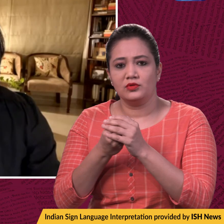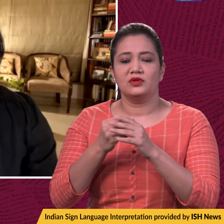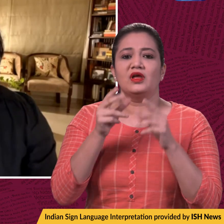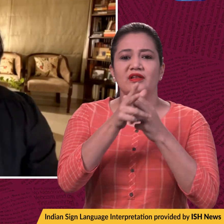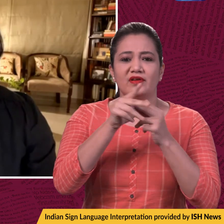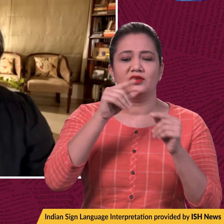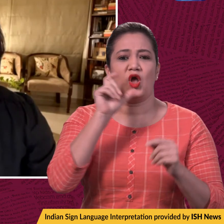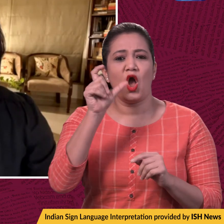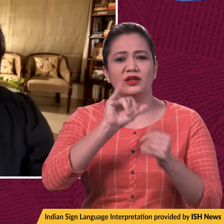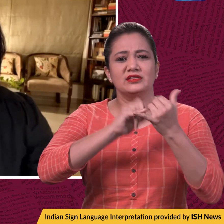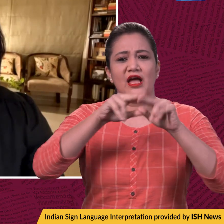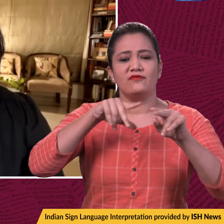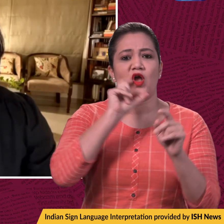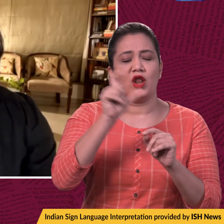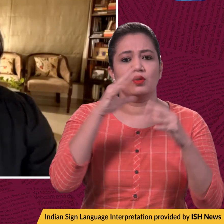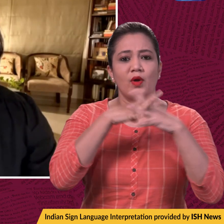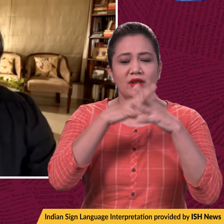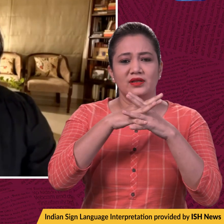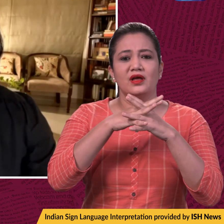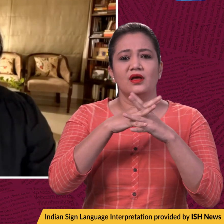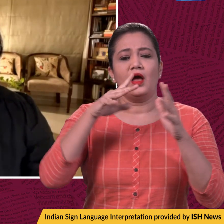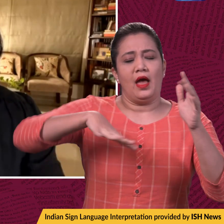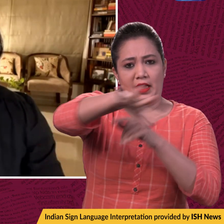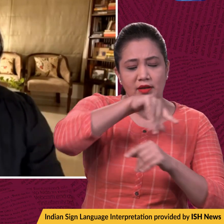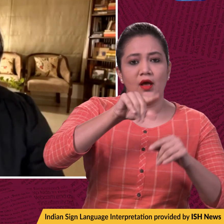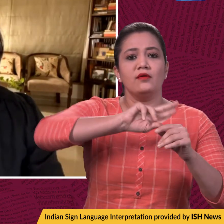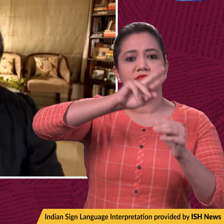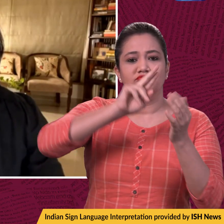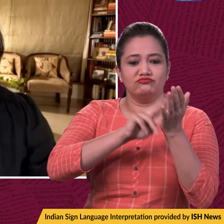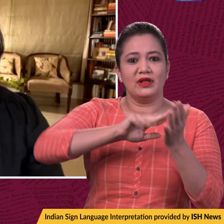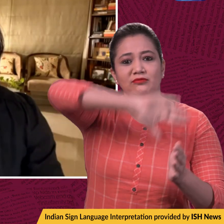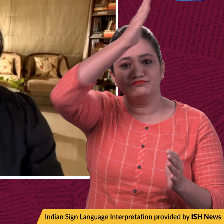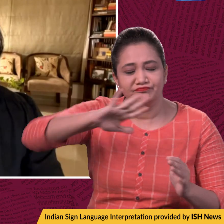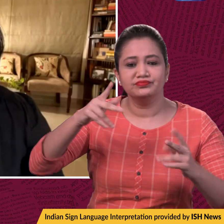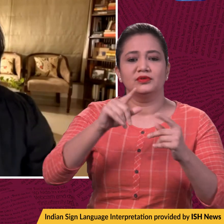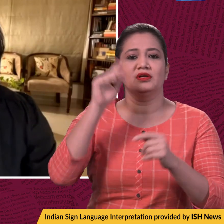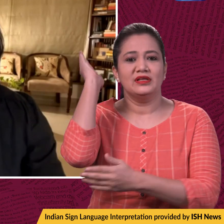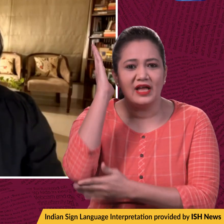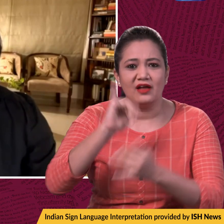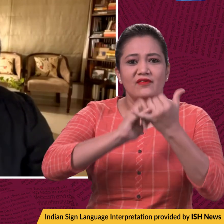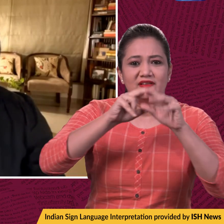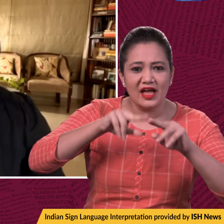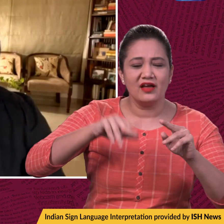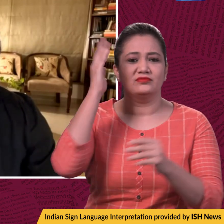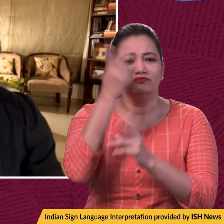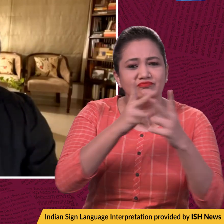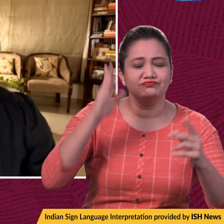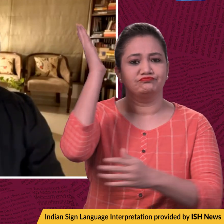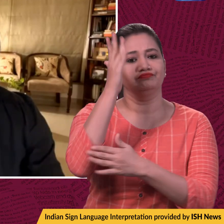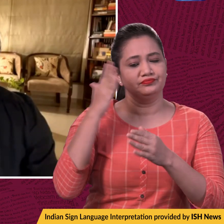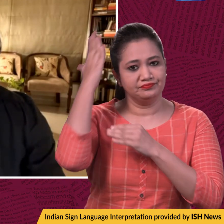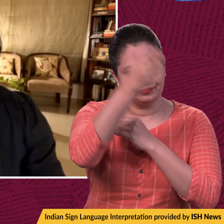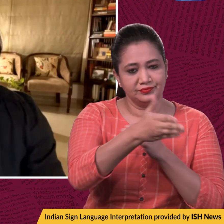Services Staff College at Wellington in the Nilgiri Hills to address the faculty and the student officers at the staff course